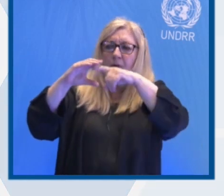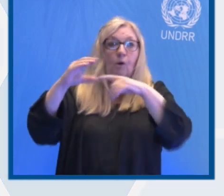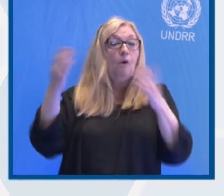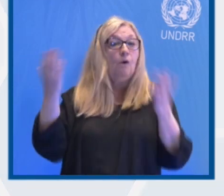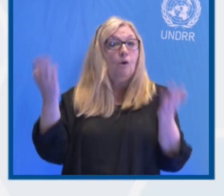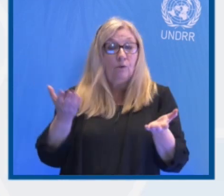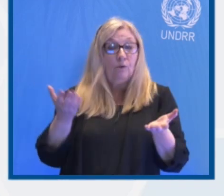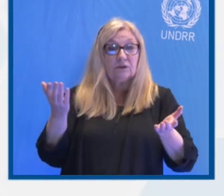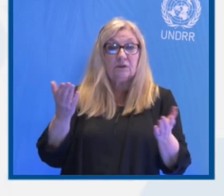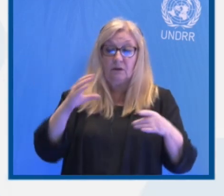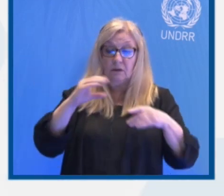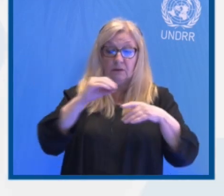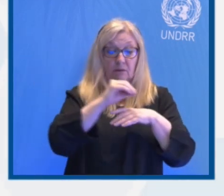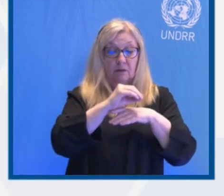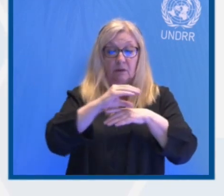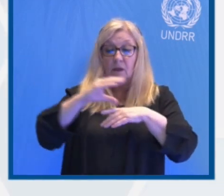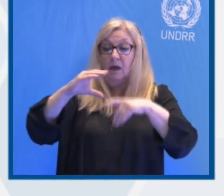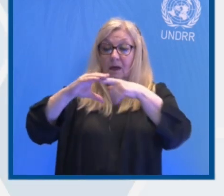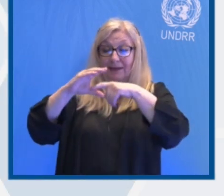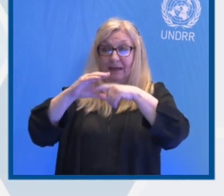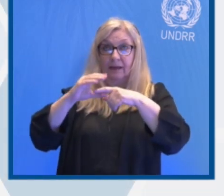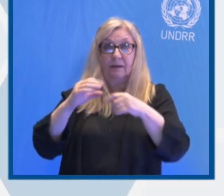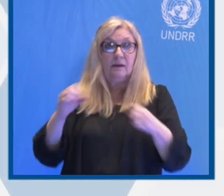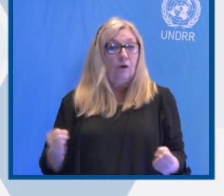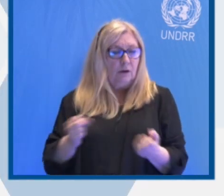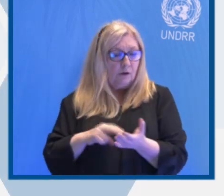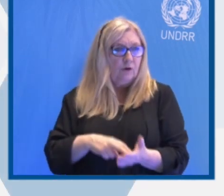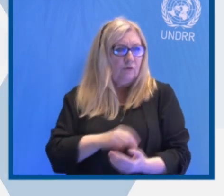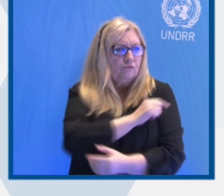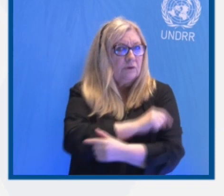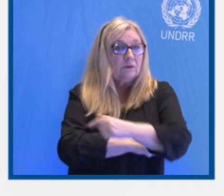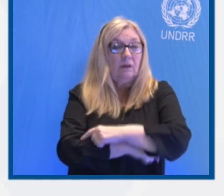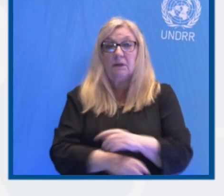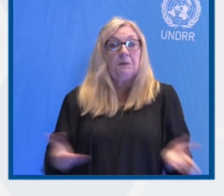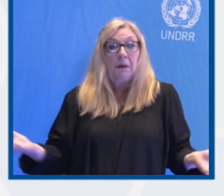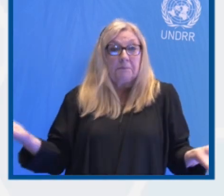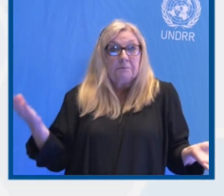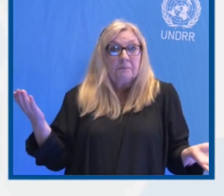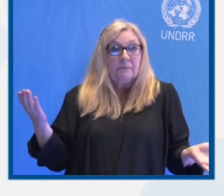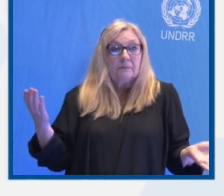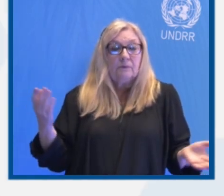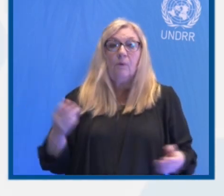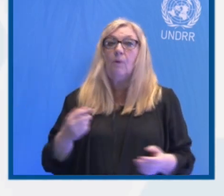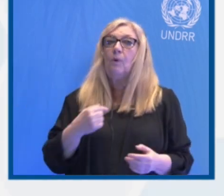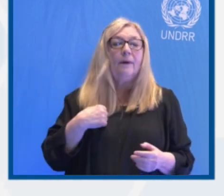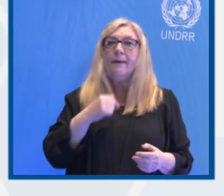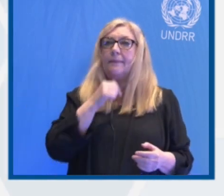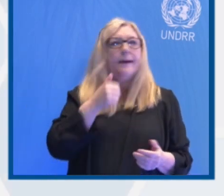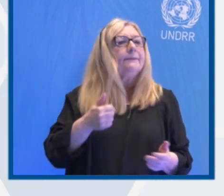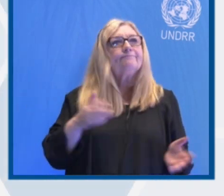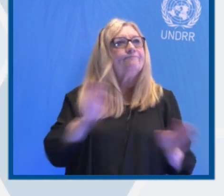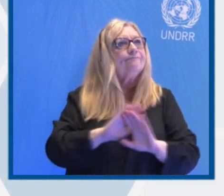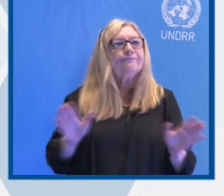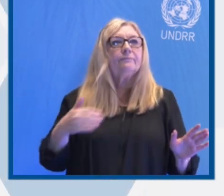is the gap in resiliency. So, you know, we are not effectively on a global